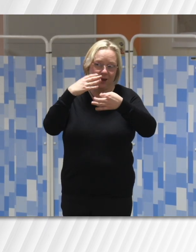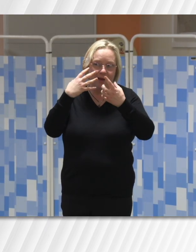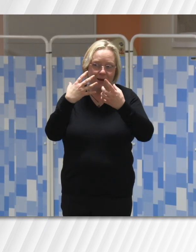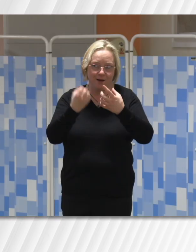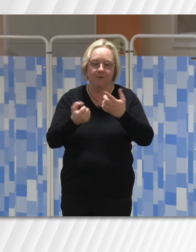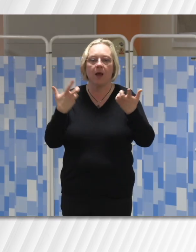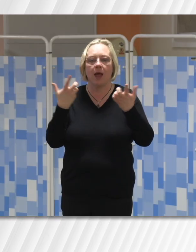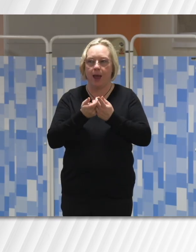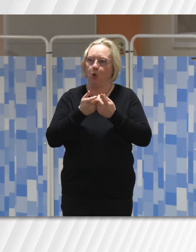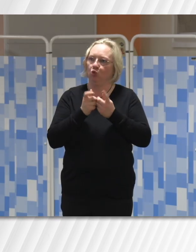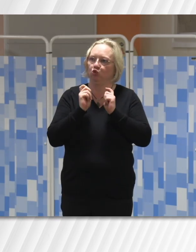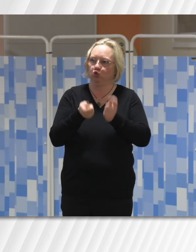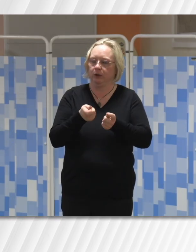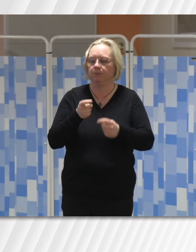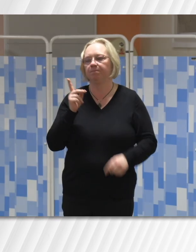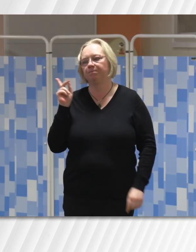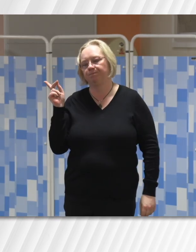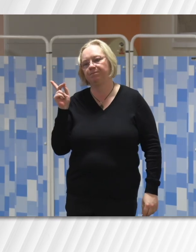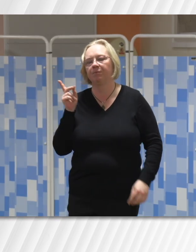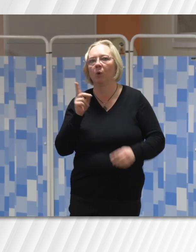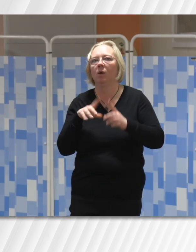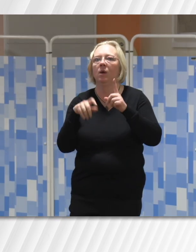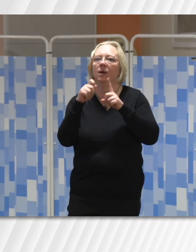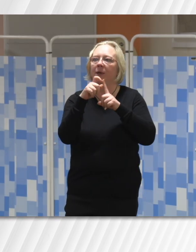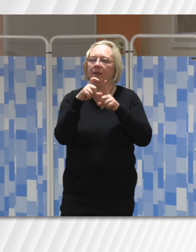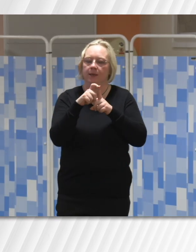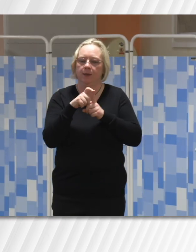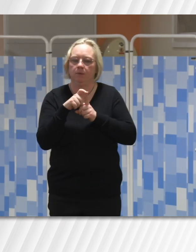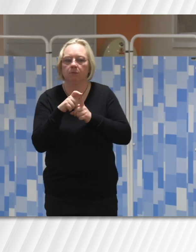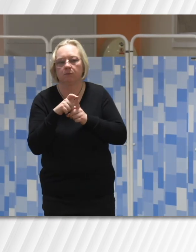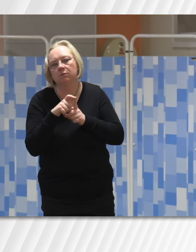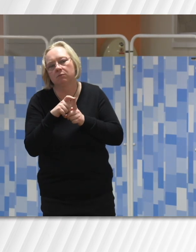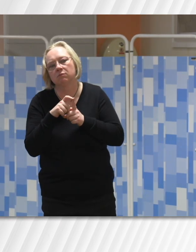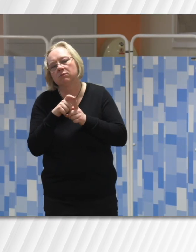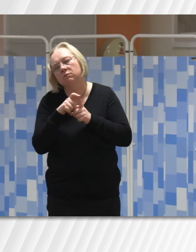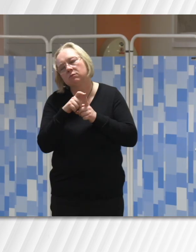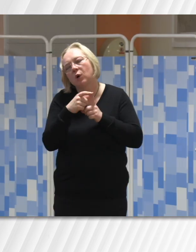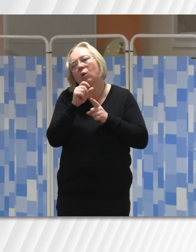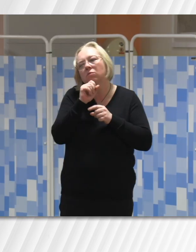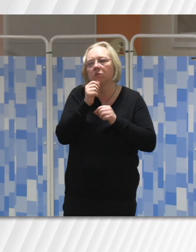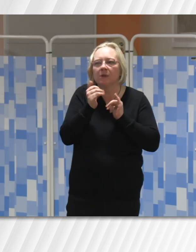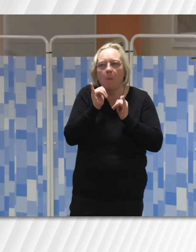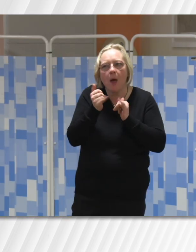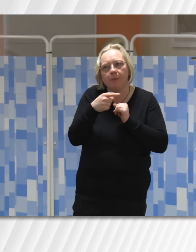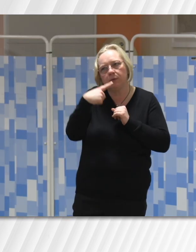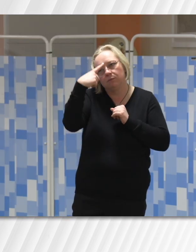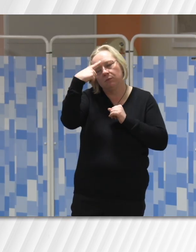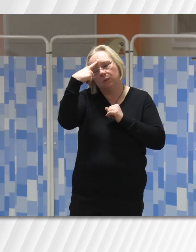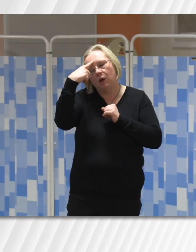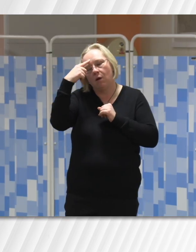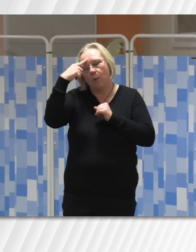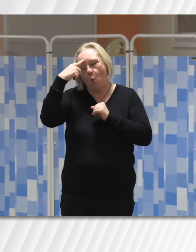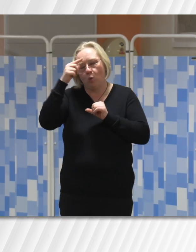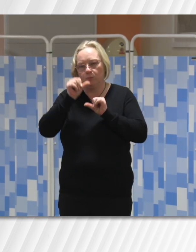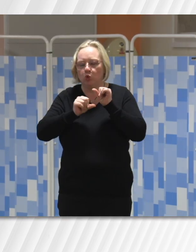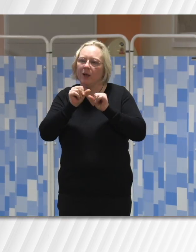So people with Parkinson's, they can often get mild cognitive impairment at the beginning because it slows down the thought